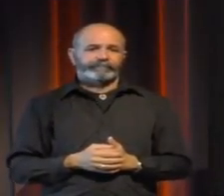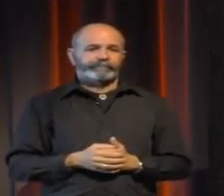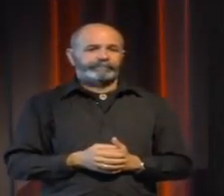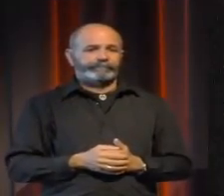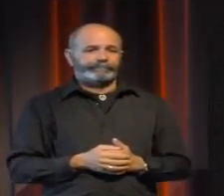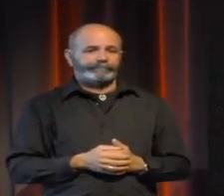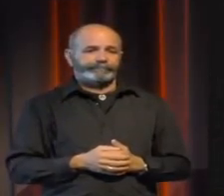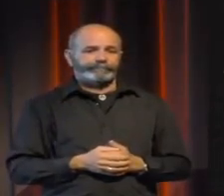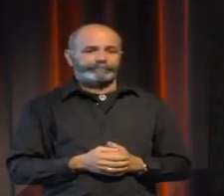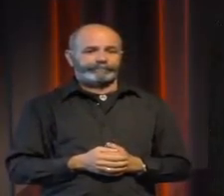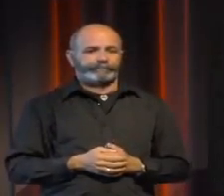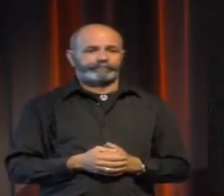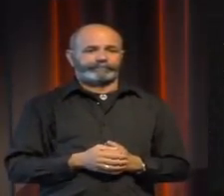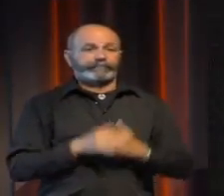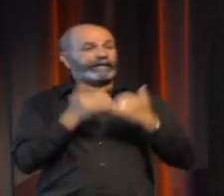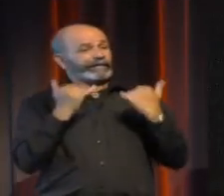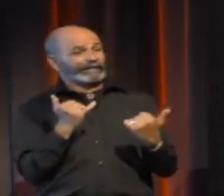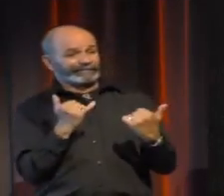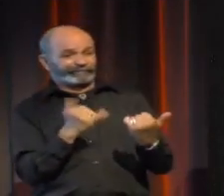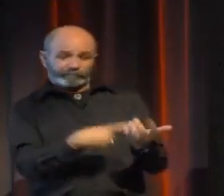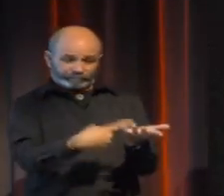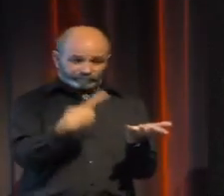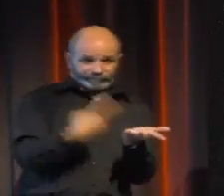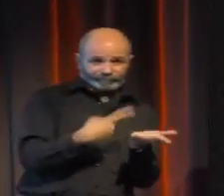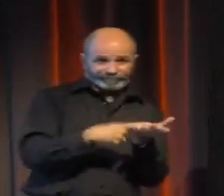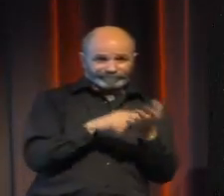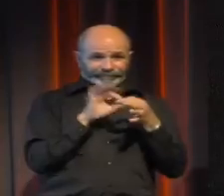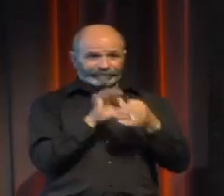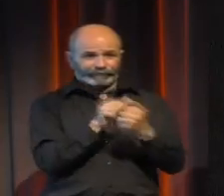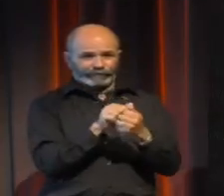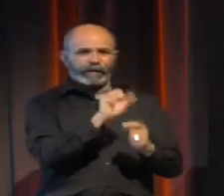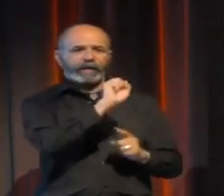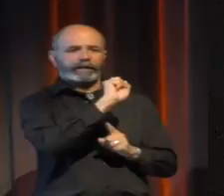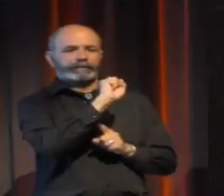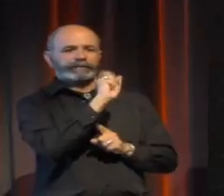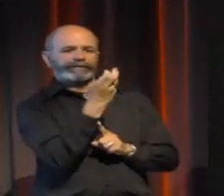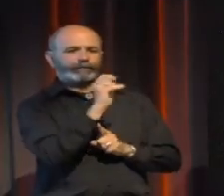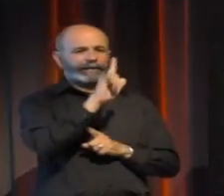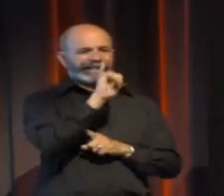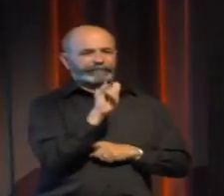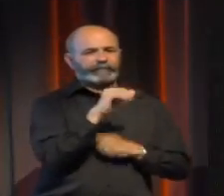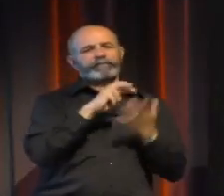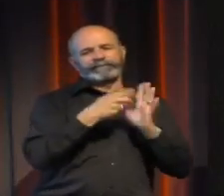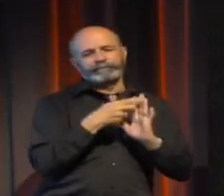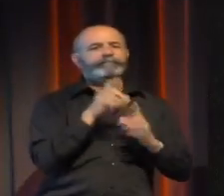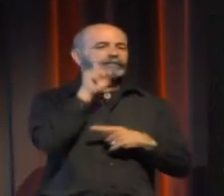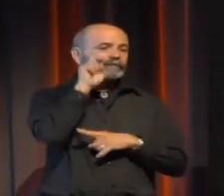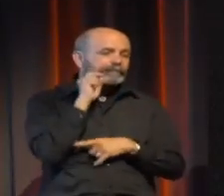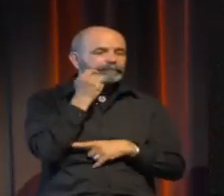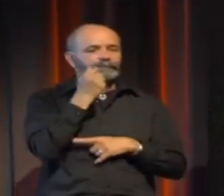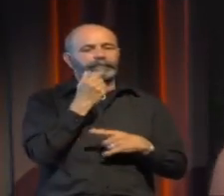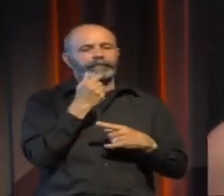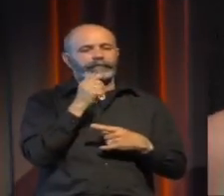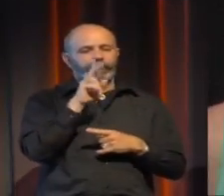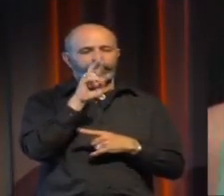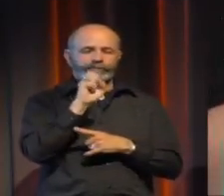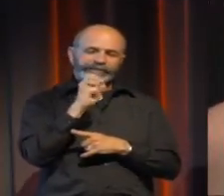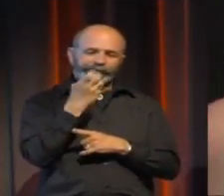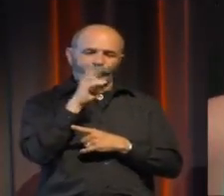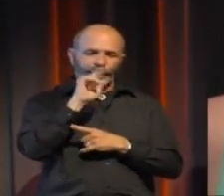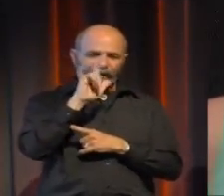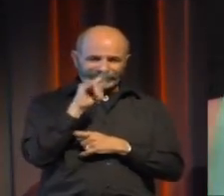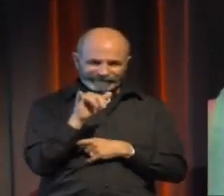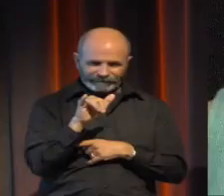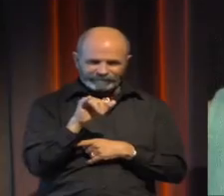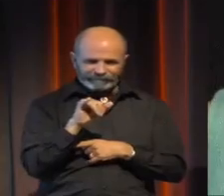one sexuality, Mr. Kyle Ray, a Canadian politician, stated that my generation didn't come out until